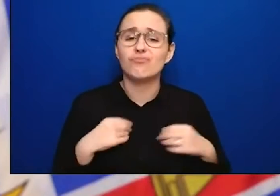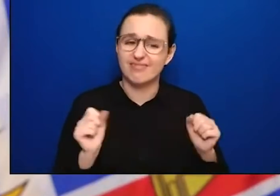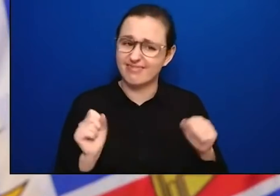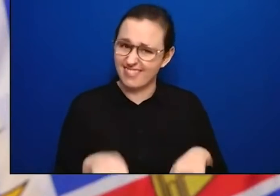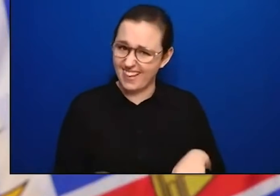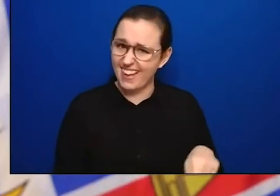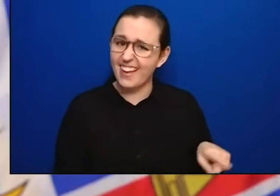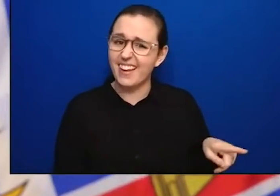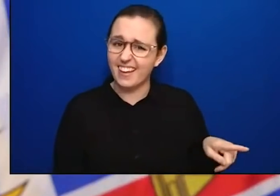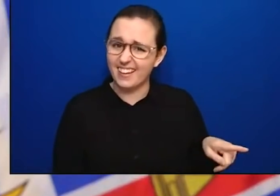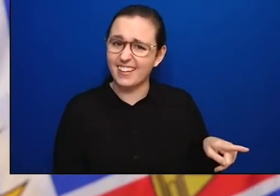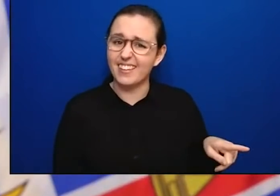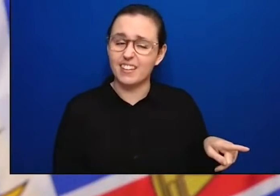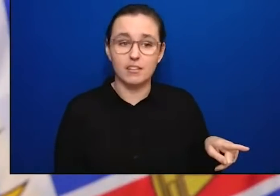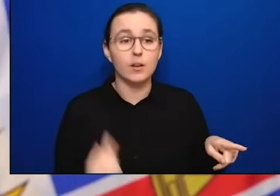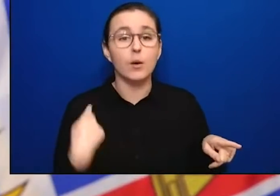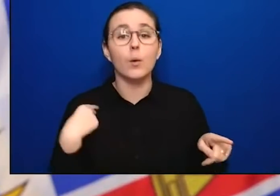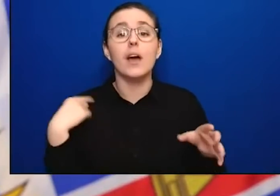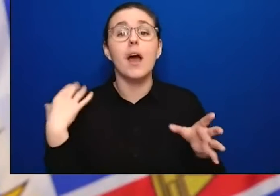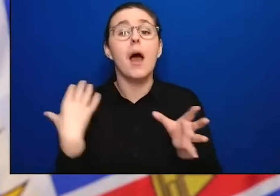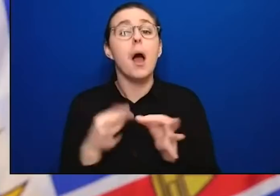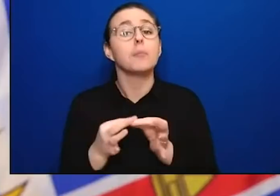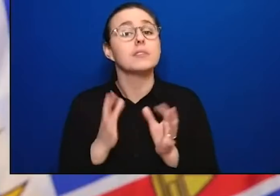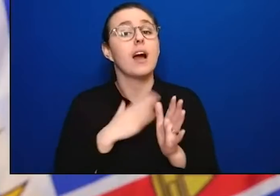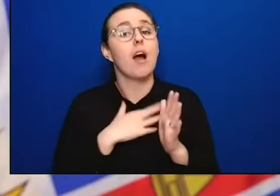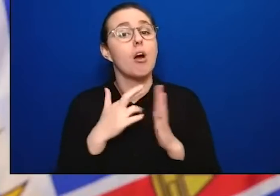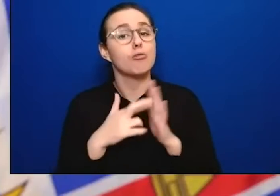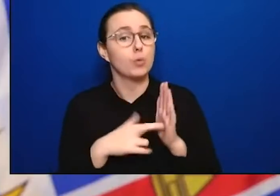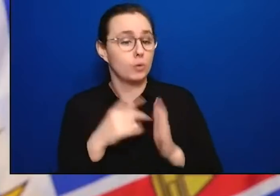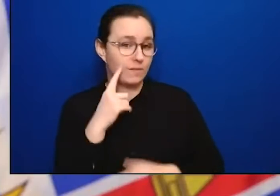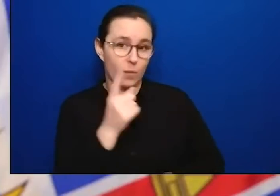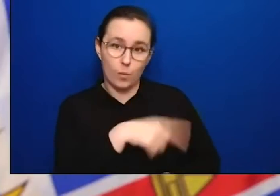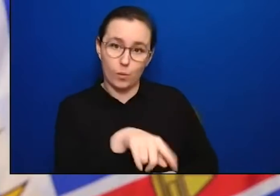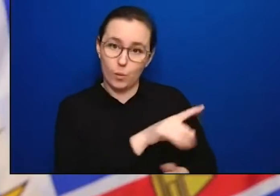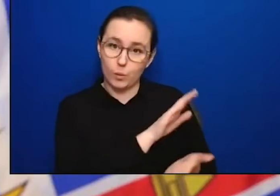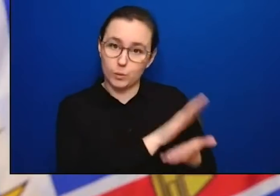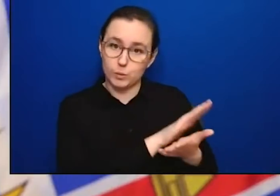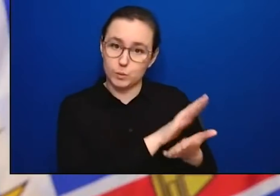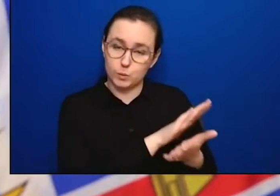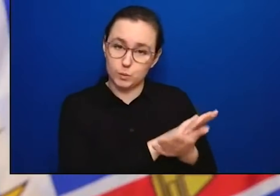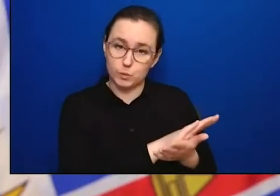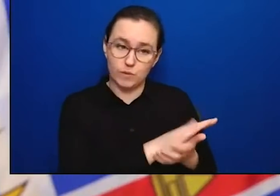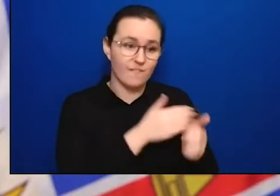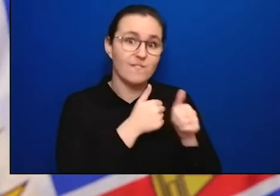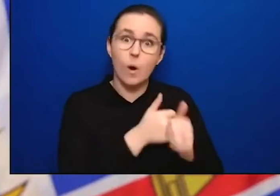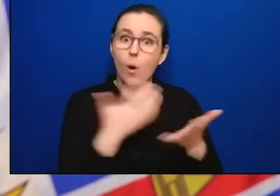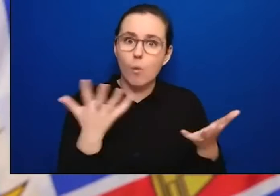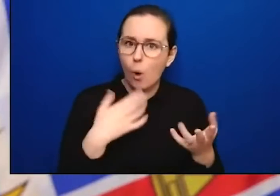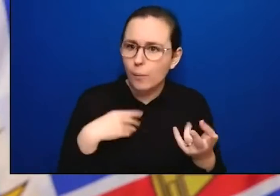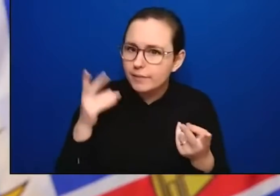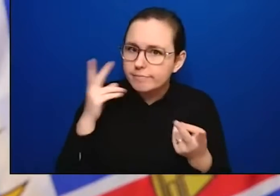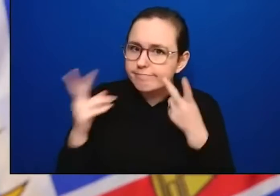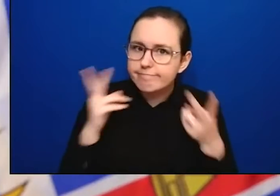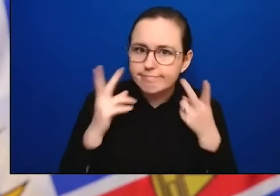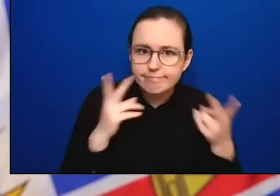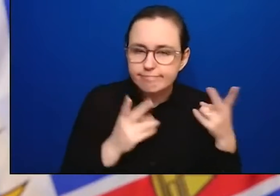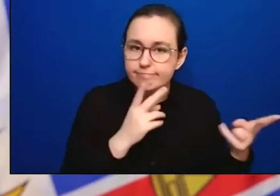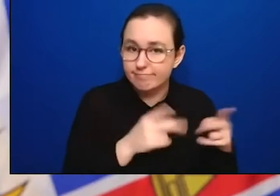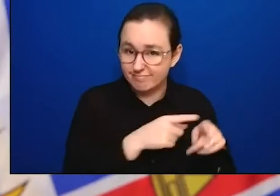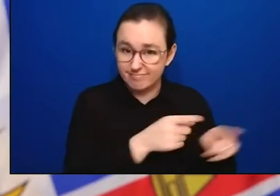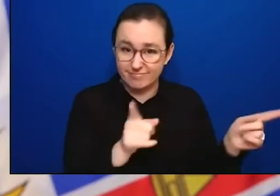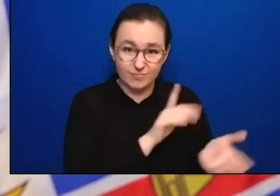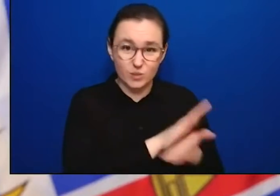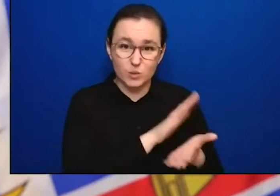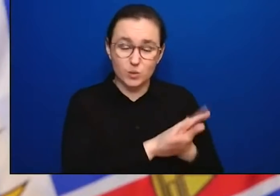they can adapt and that they're fine with it. So we have, as you know, updated our protocols